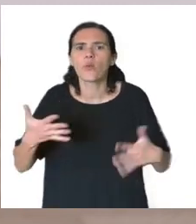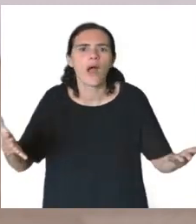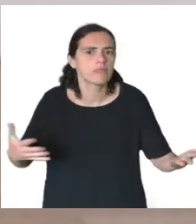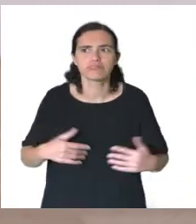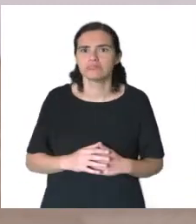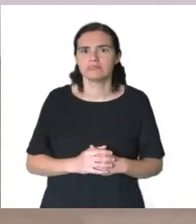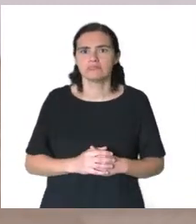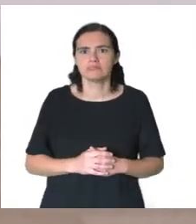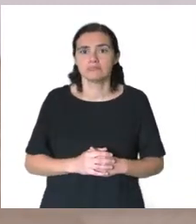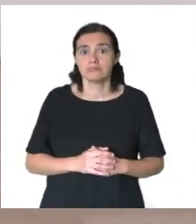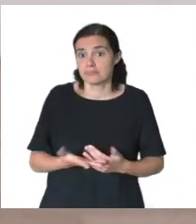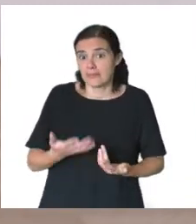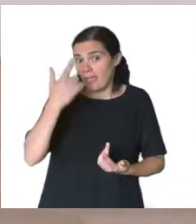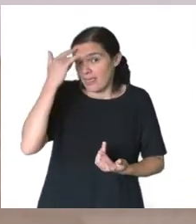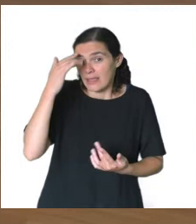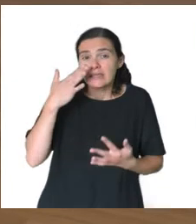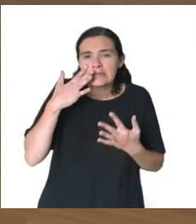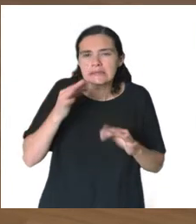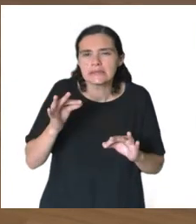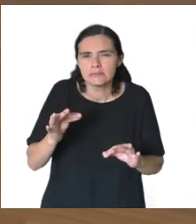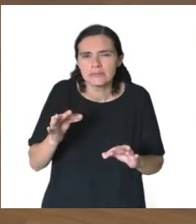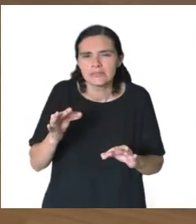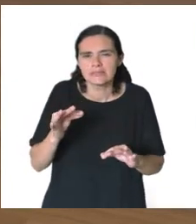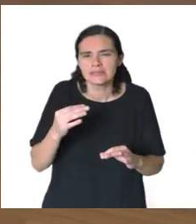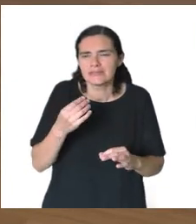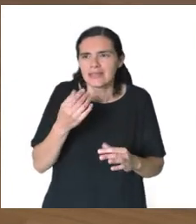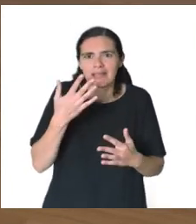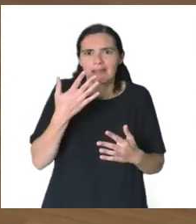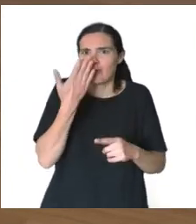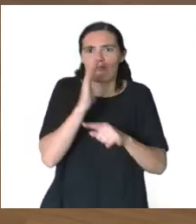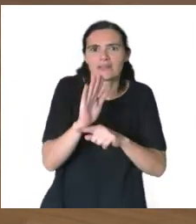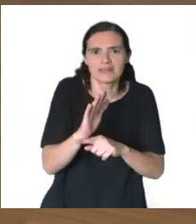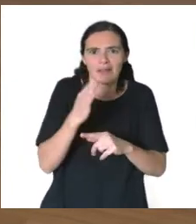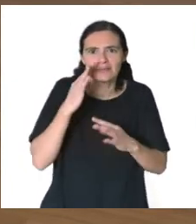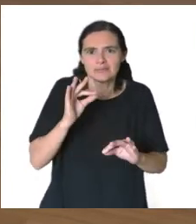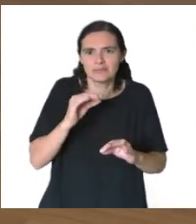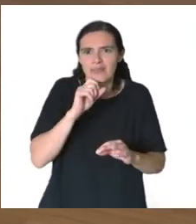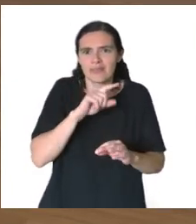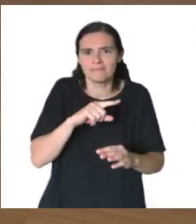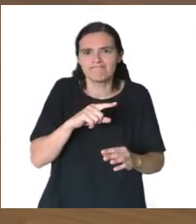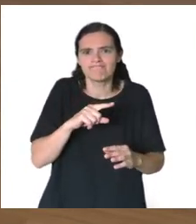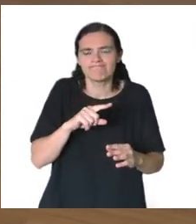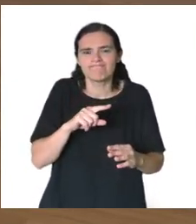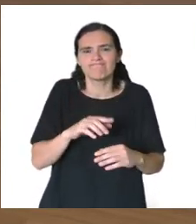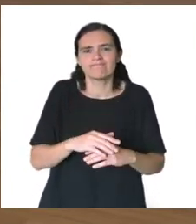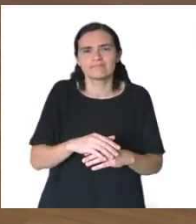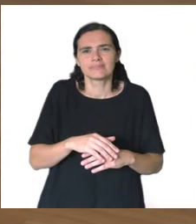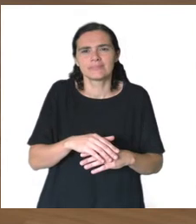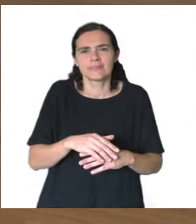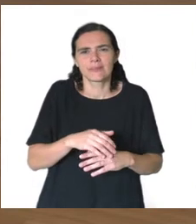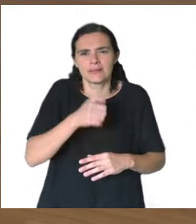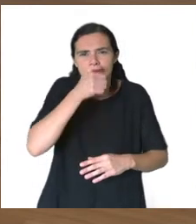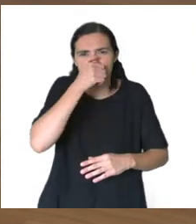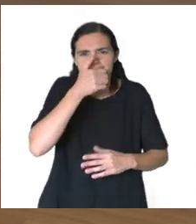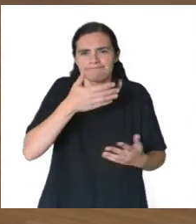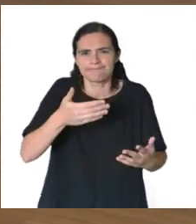Which one is mine? And this simple idea, this simple confrontation, playful,